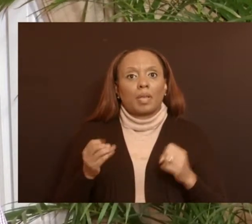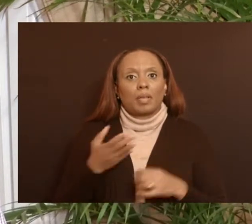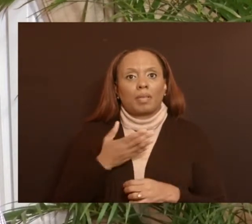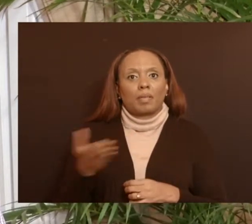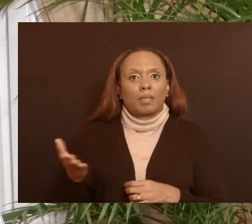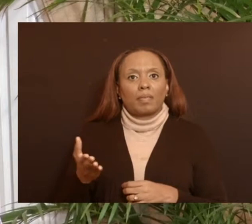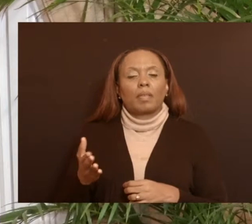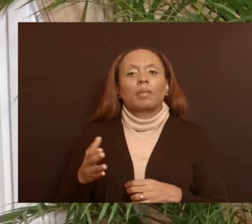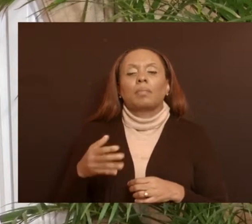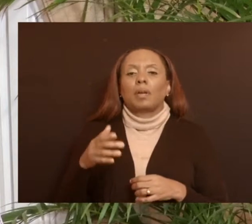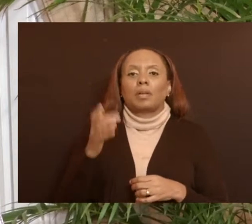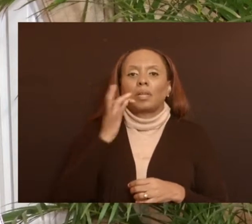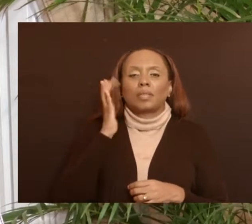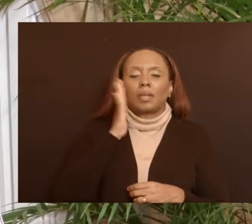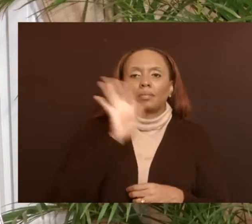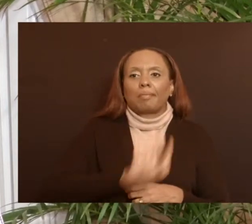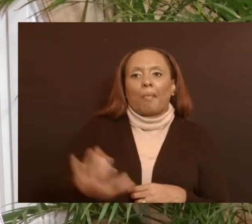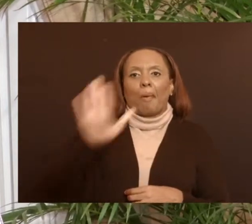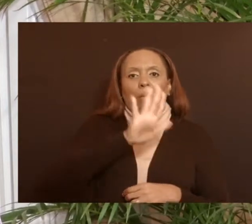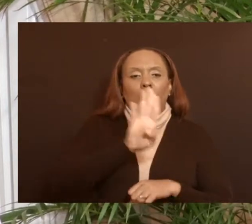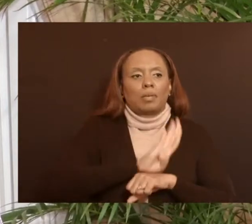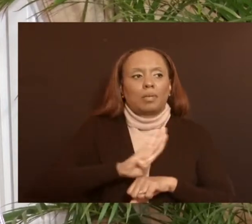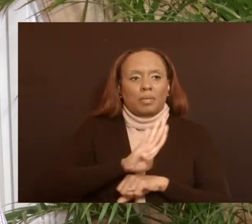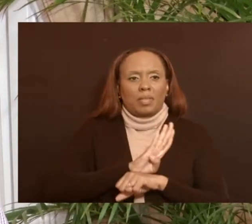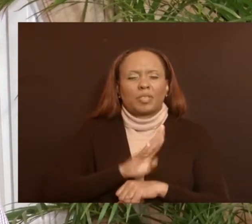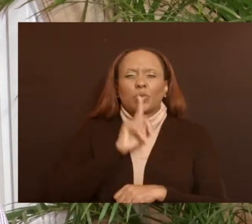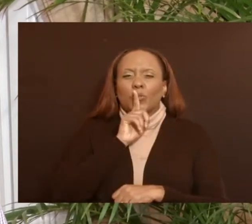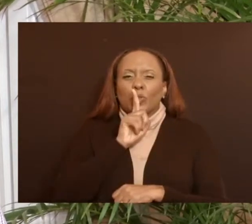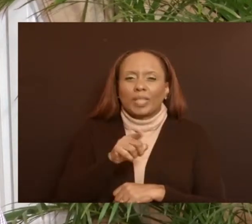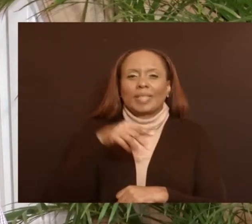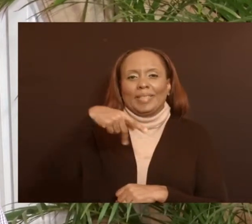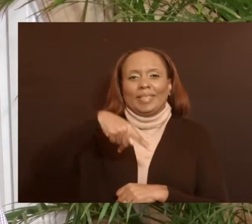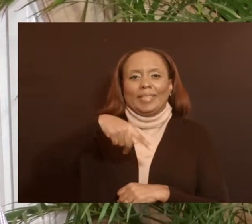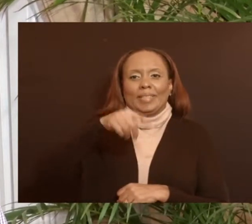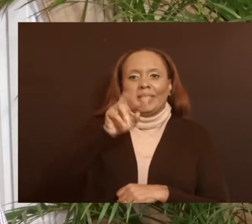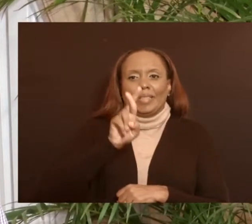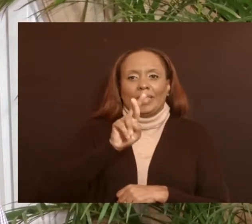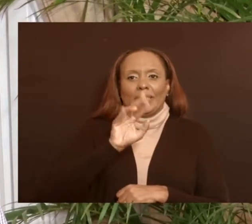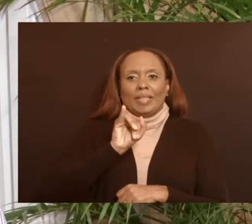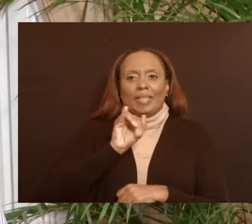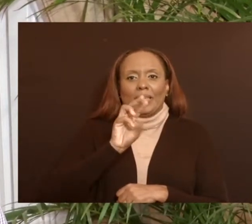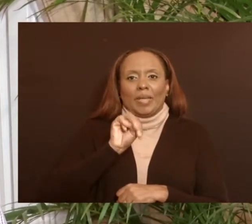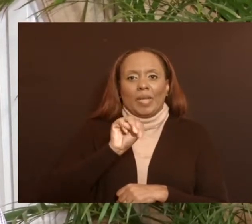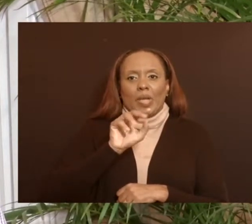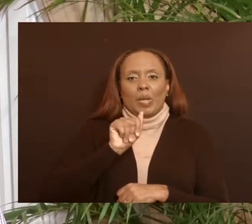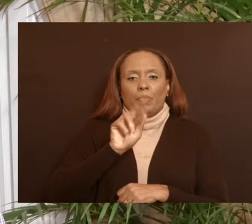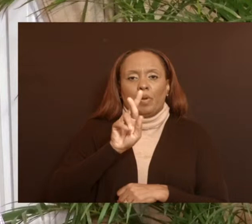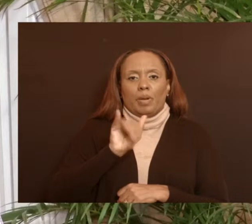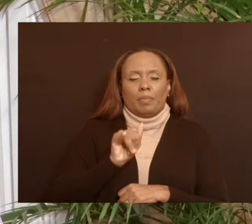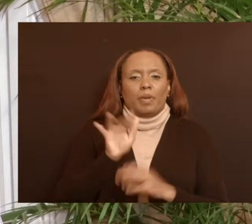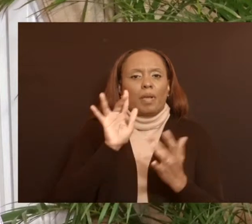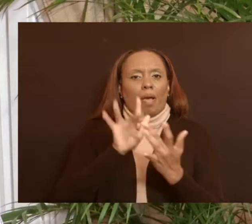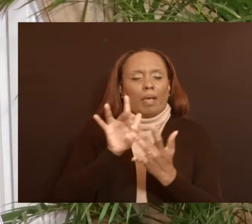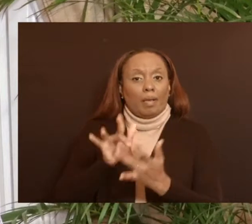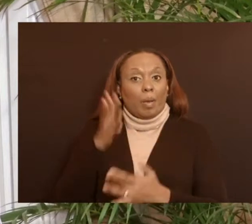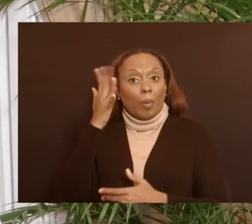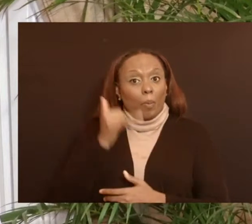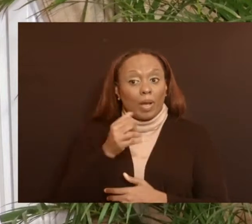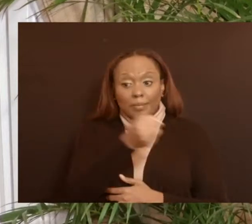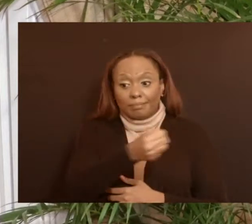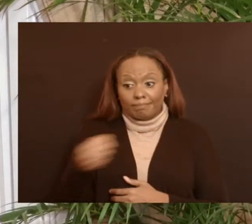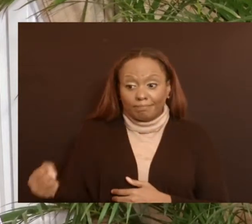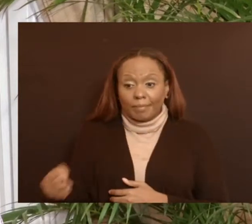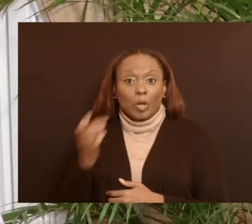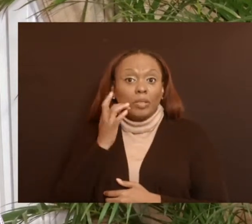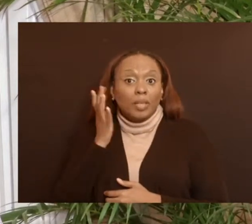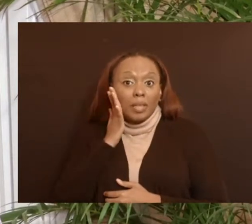at hotels across Barbados. The reason why we put them in hotels is to make sure that we are trying to